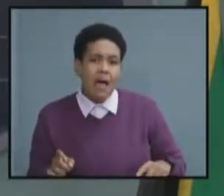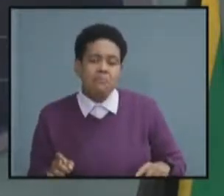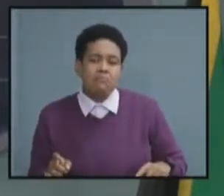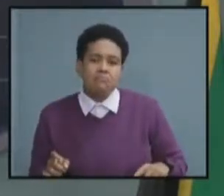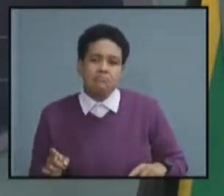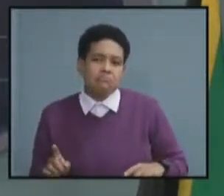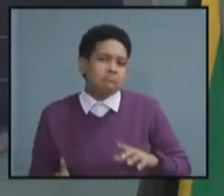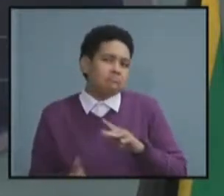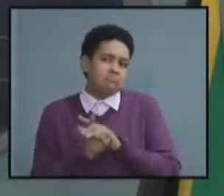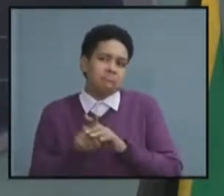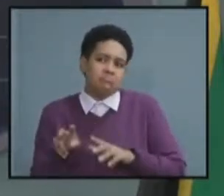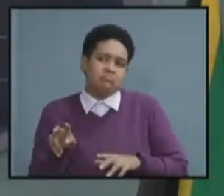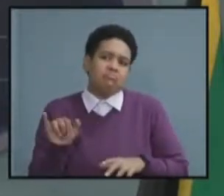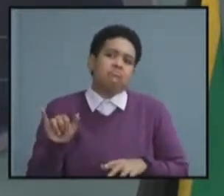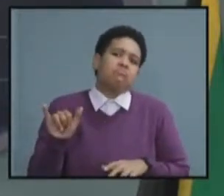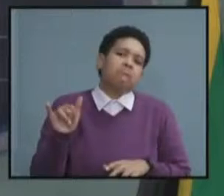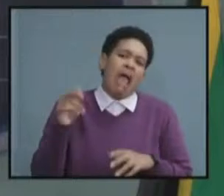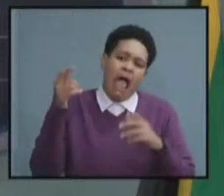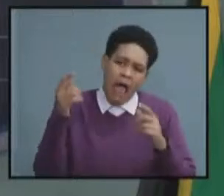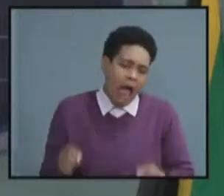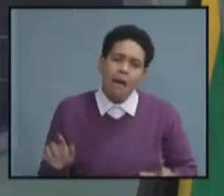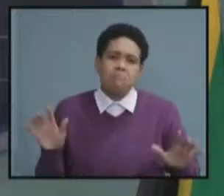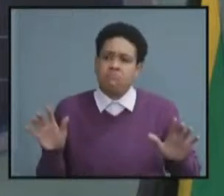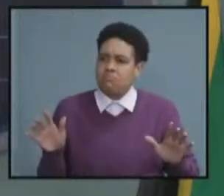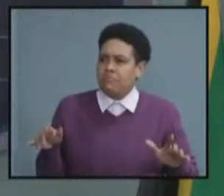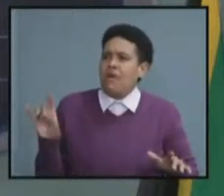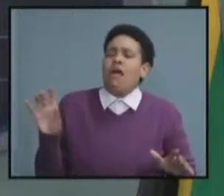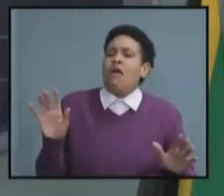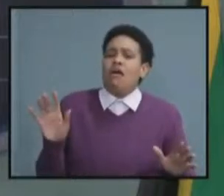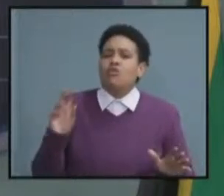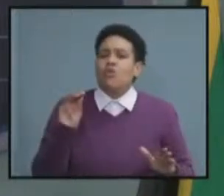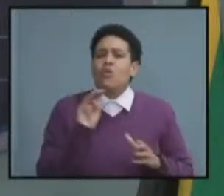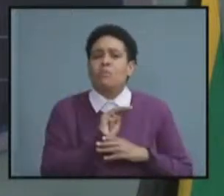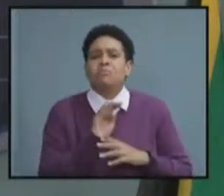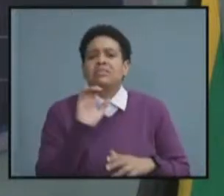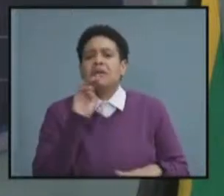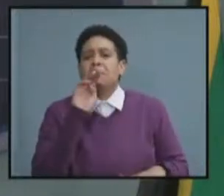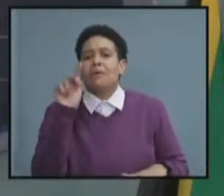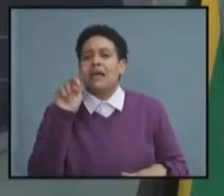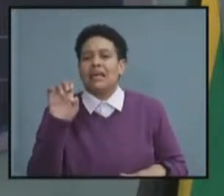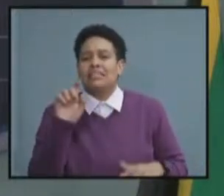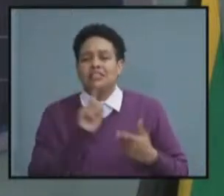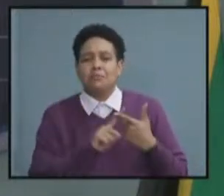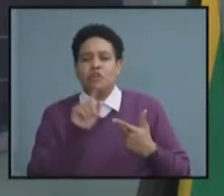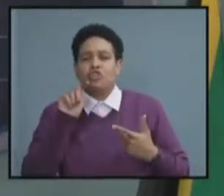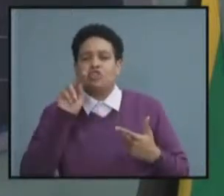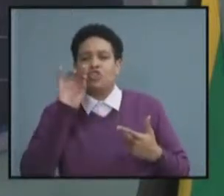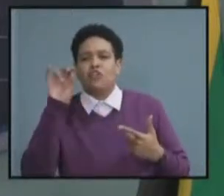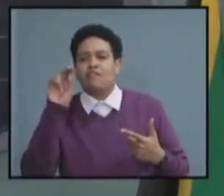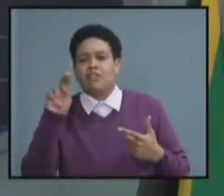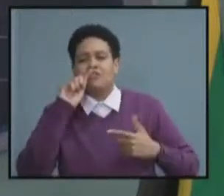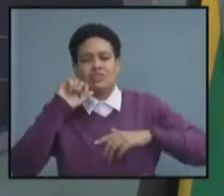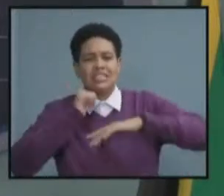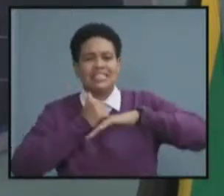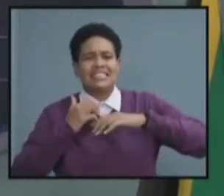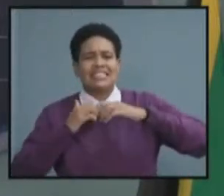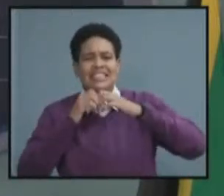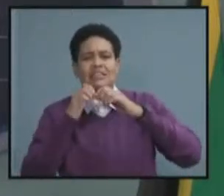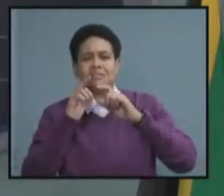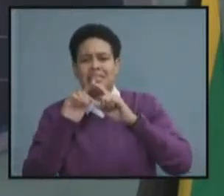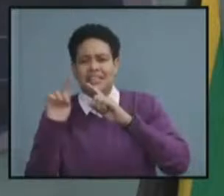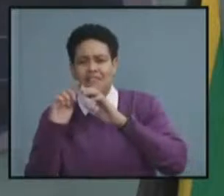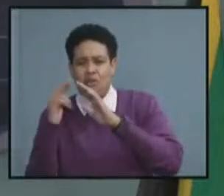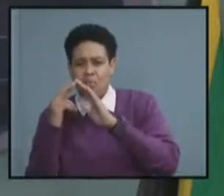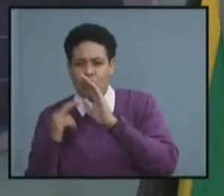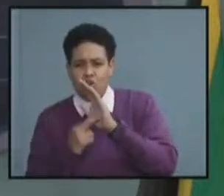us. Minister Mackenzie and Minister Tufton put in place a protocol